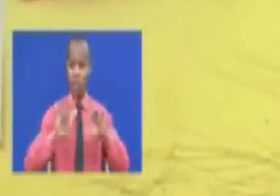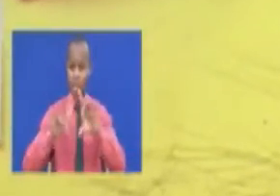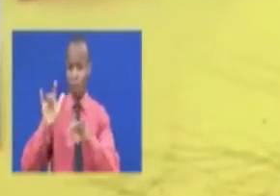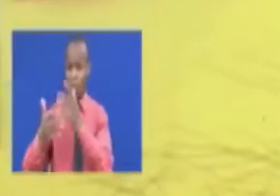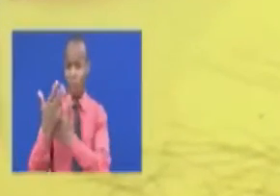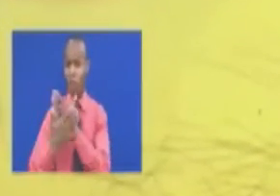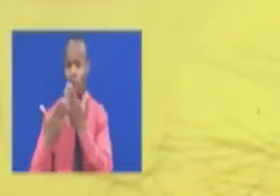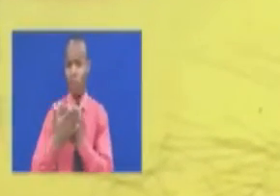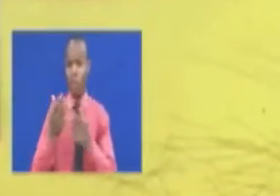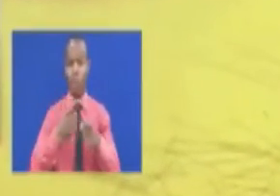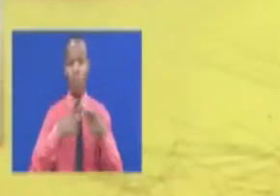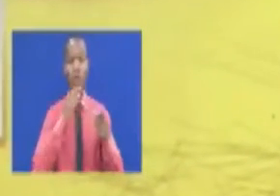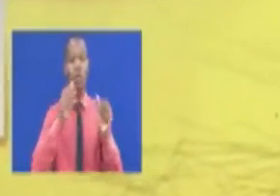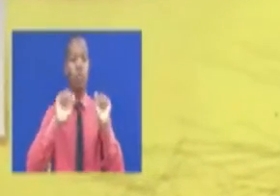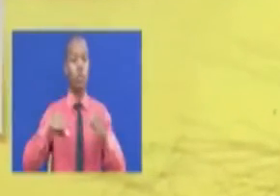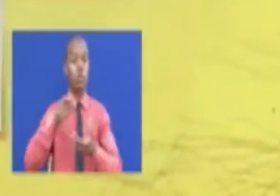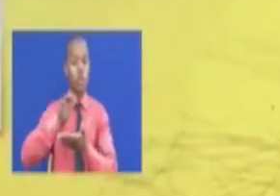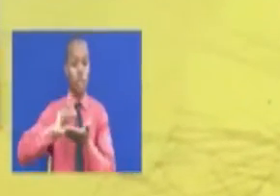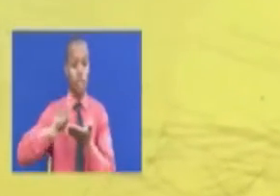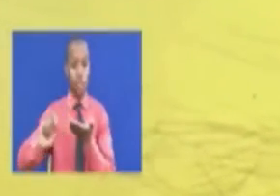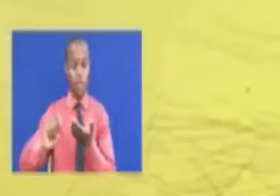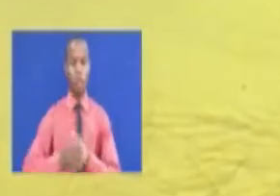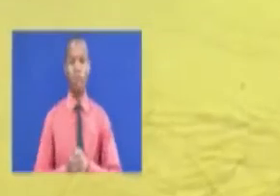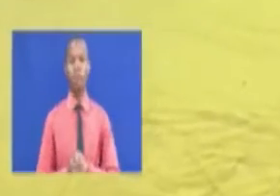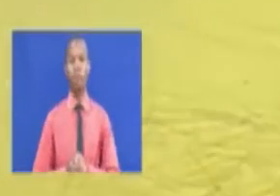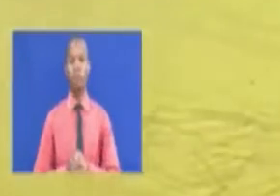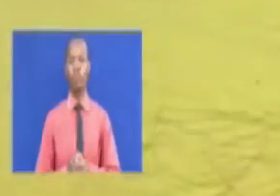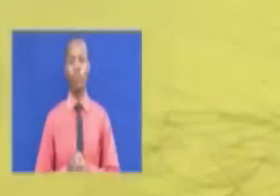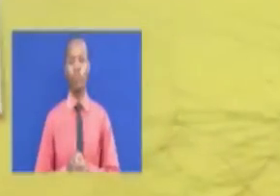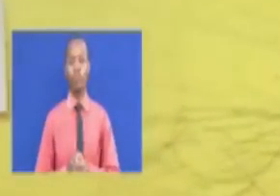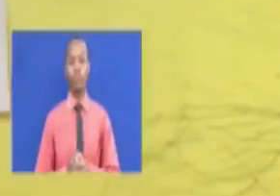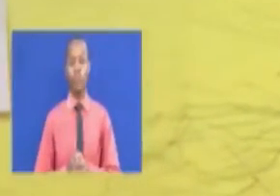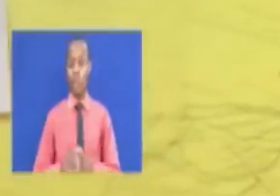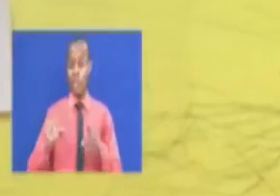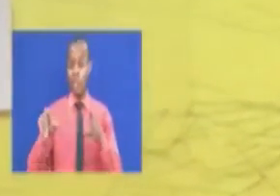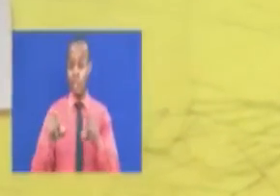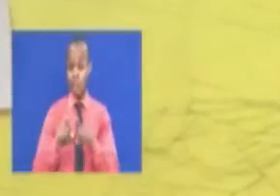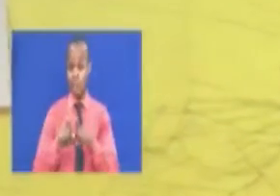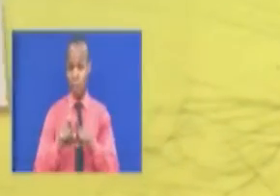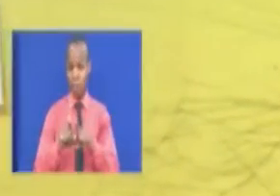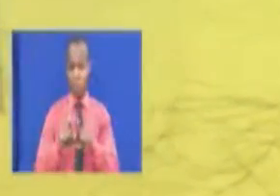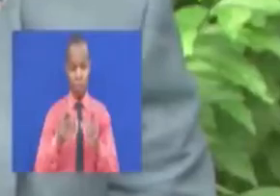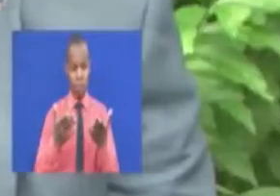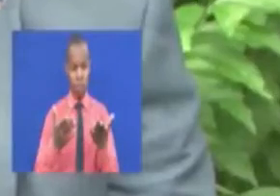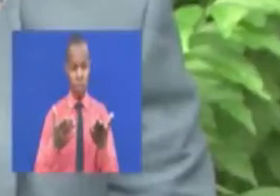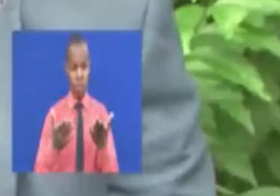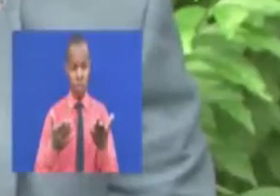but cannot be able to write. In terms of statistics, it occurs